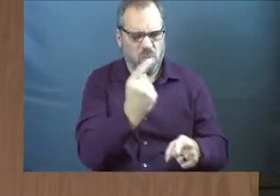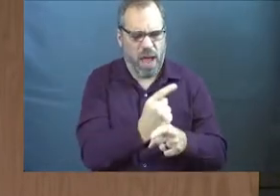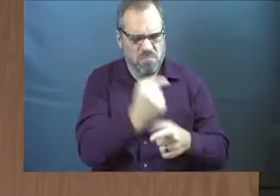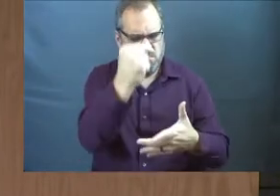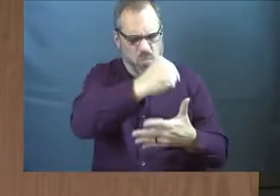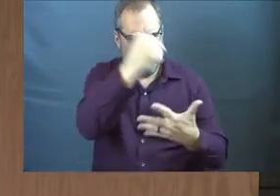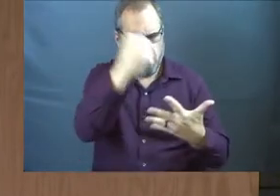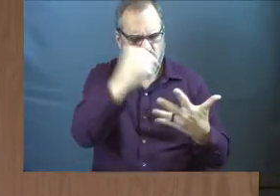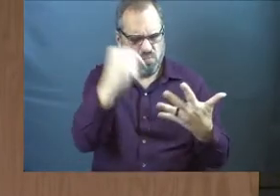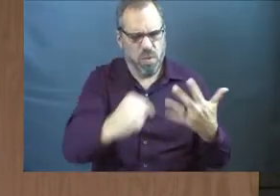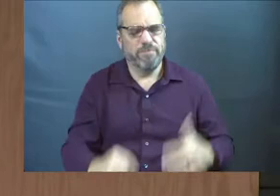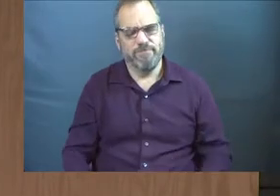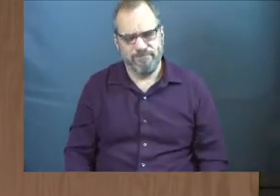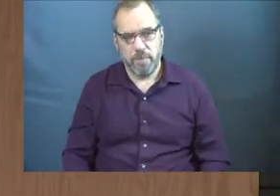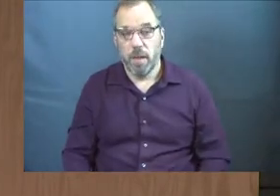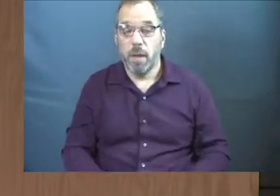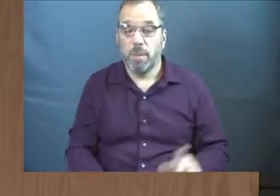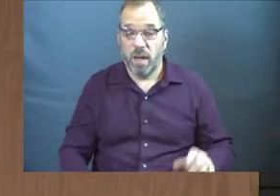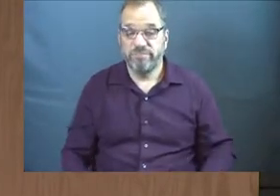but, he says,